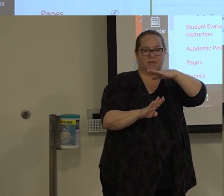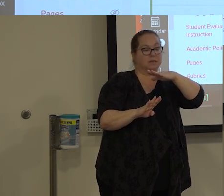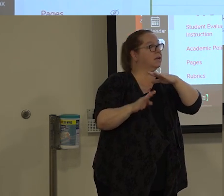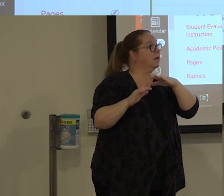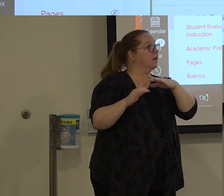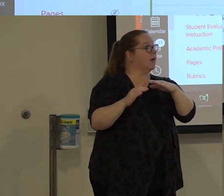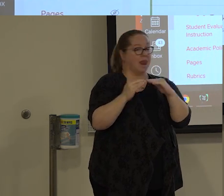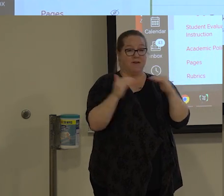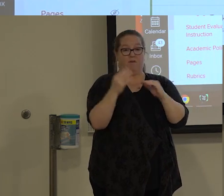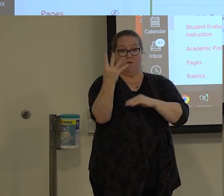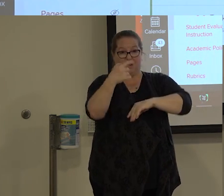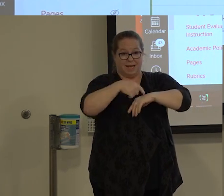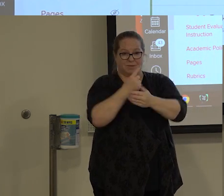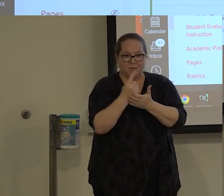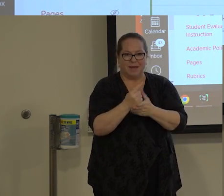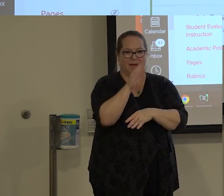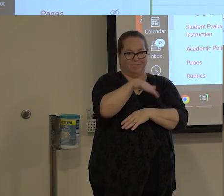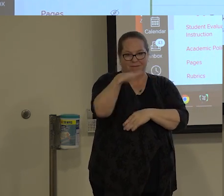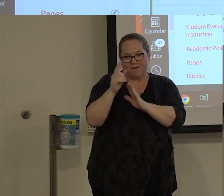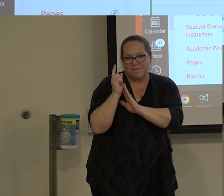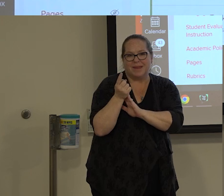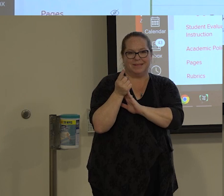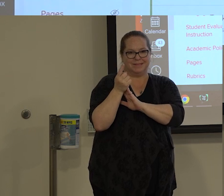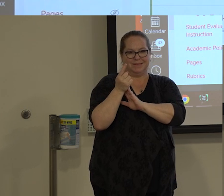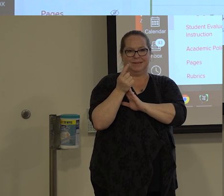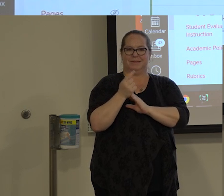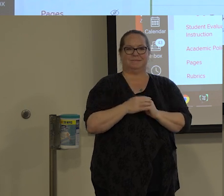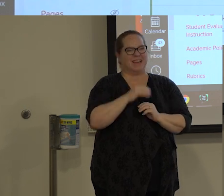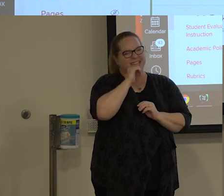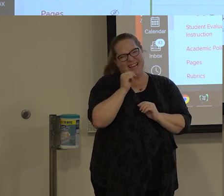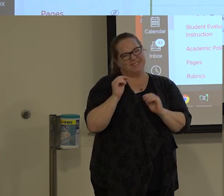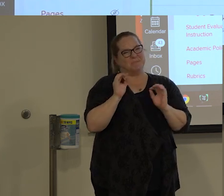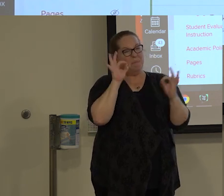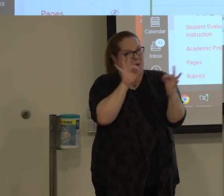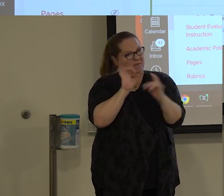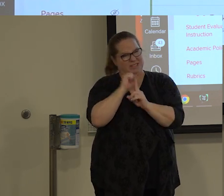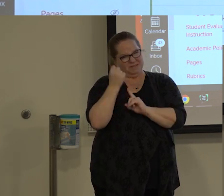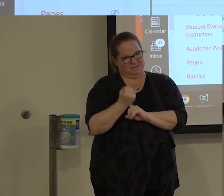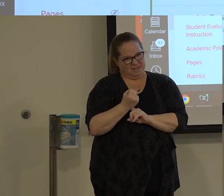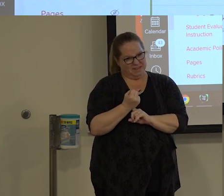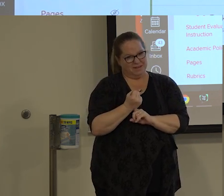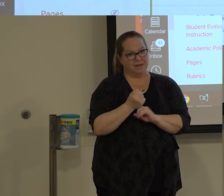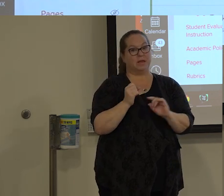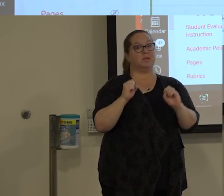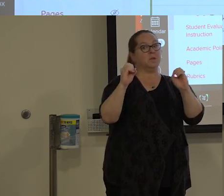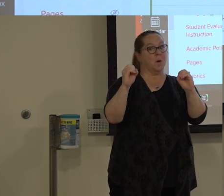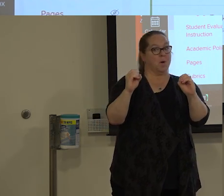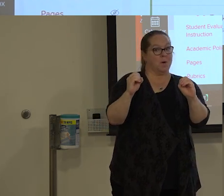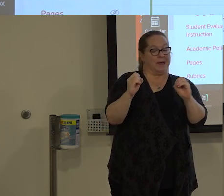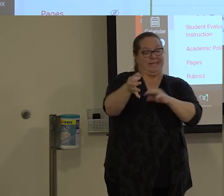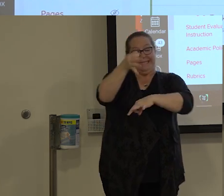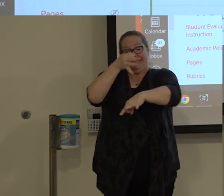language level 4 times a week for 55 minutes a day. Not an ideal situation, right? Okay, so